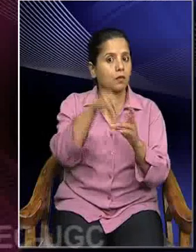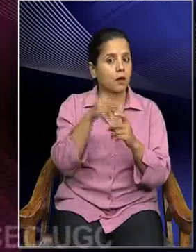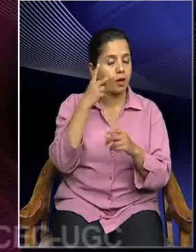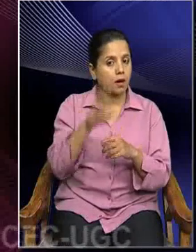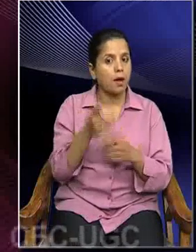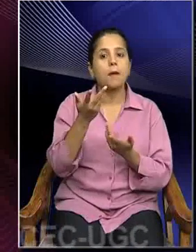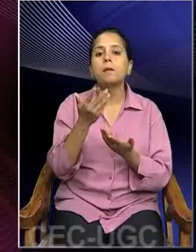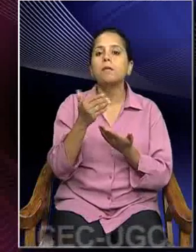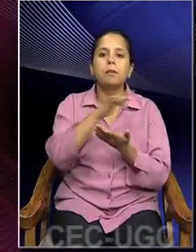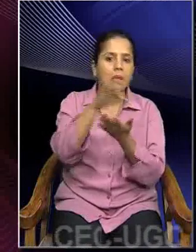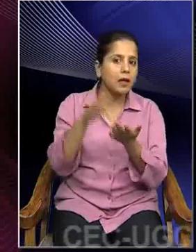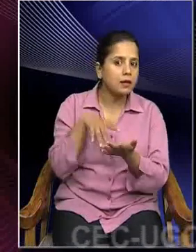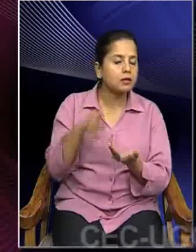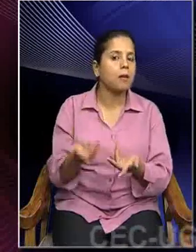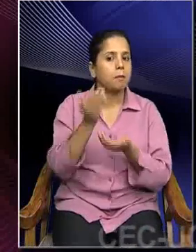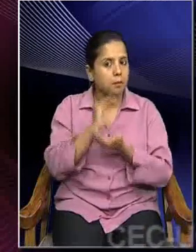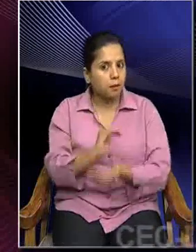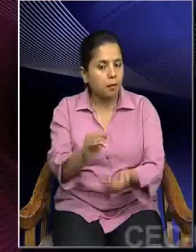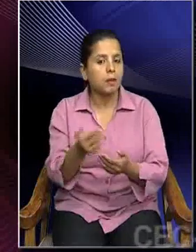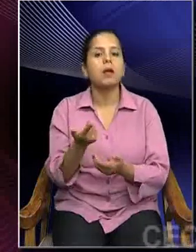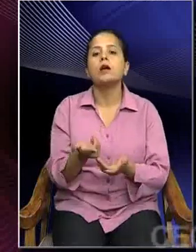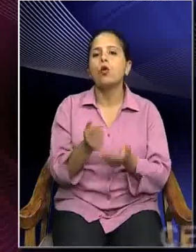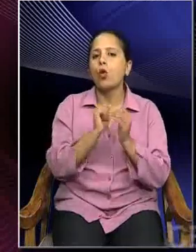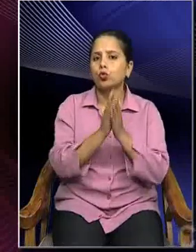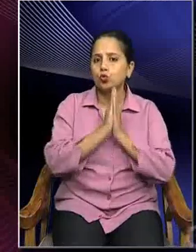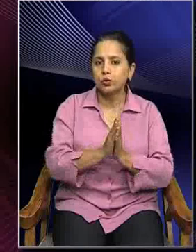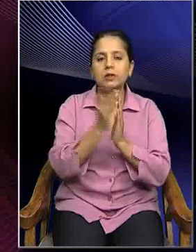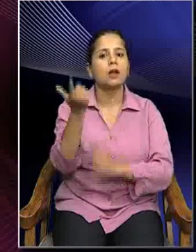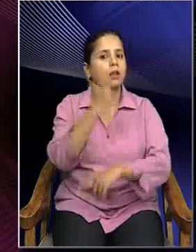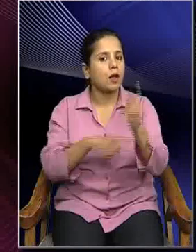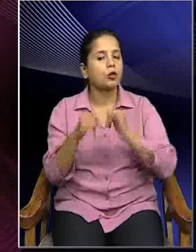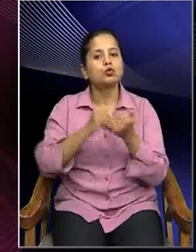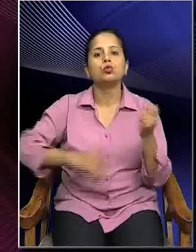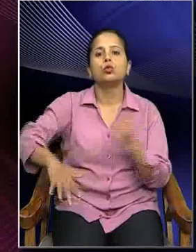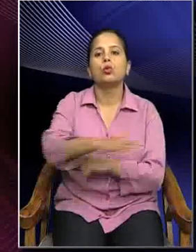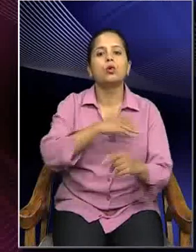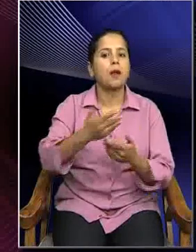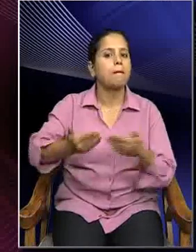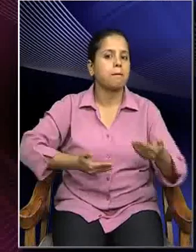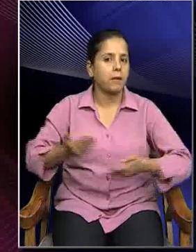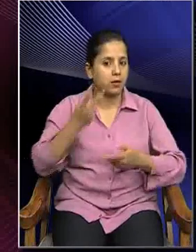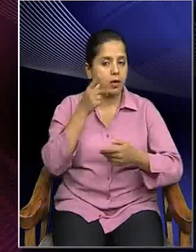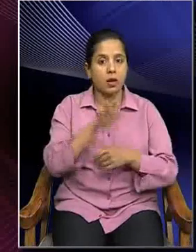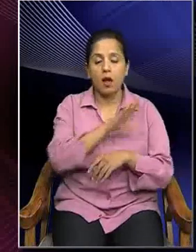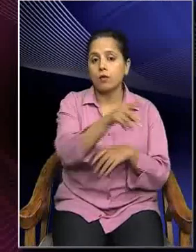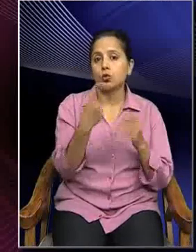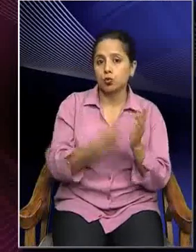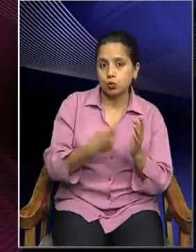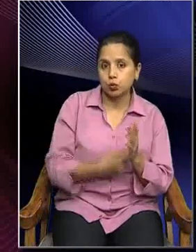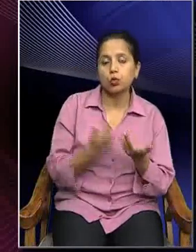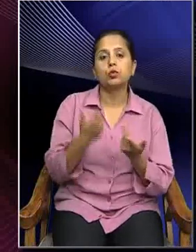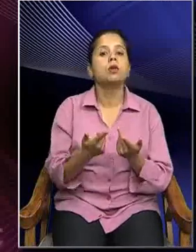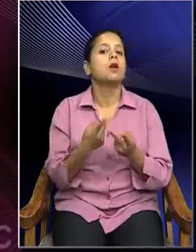of birth, religion, language and social behavior. It includes norms,